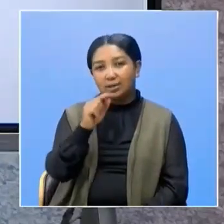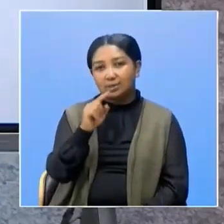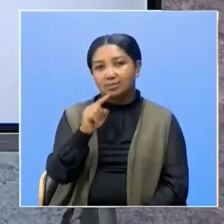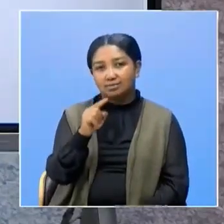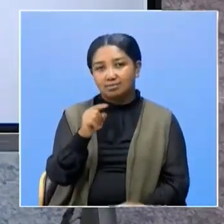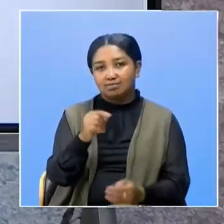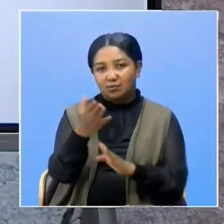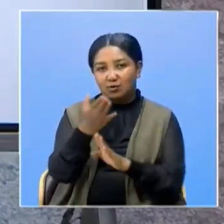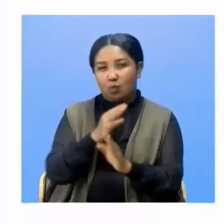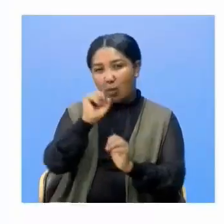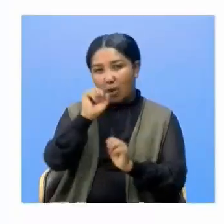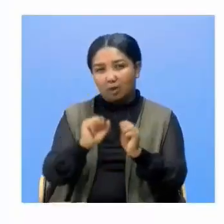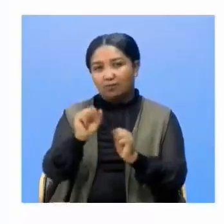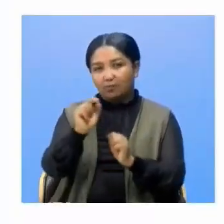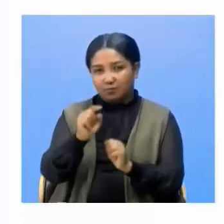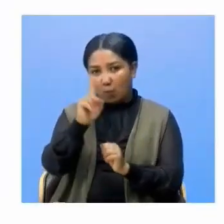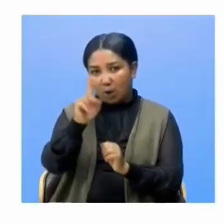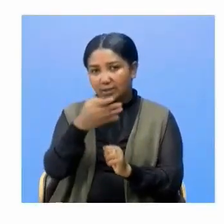the comparatives.